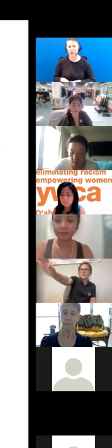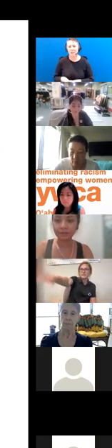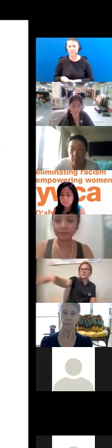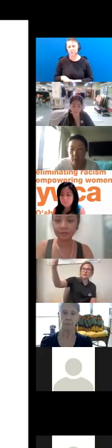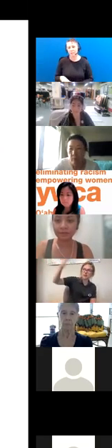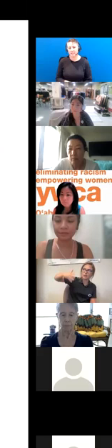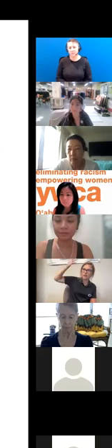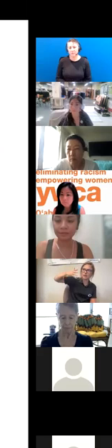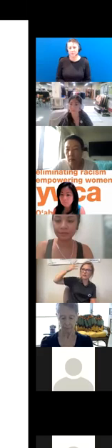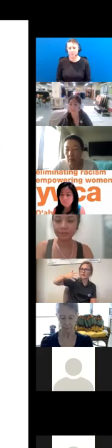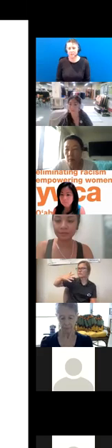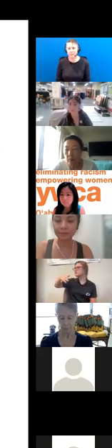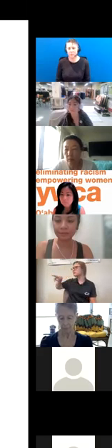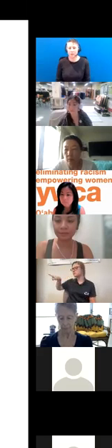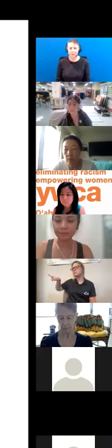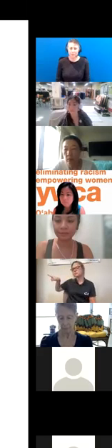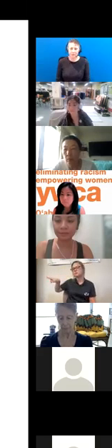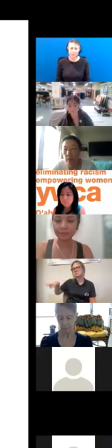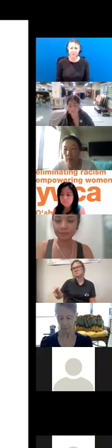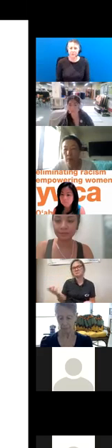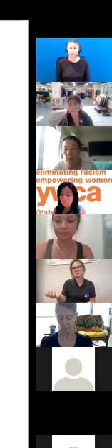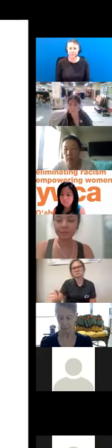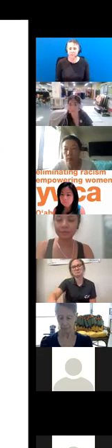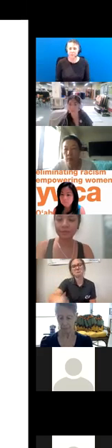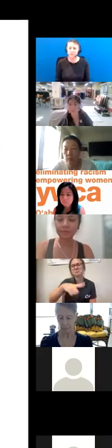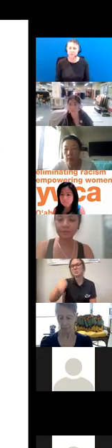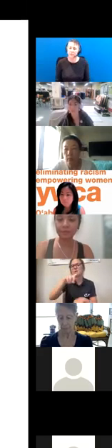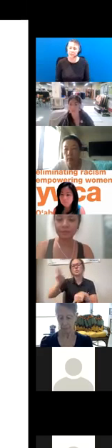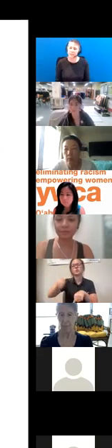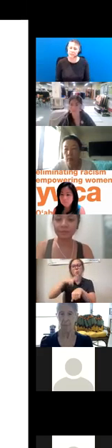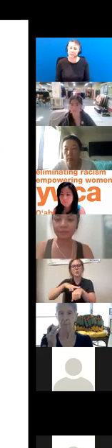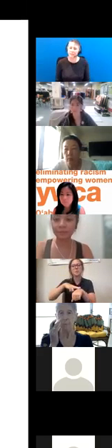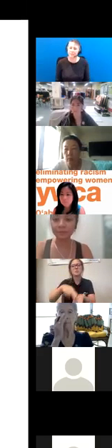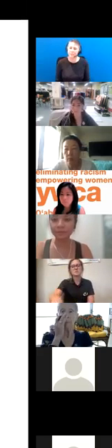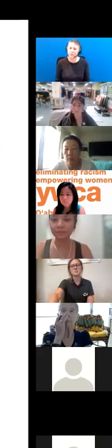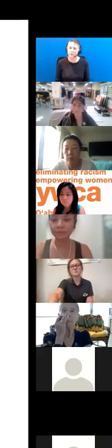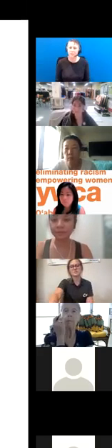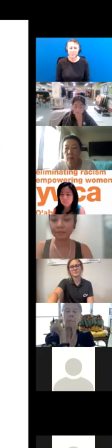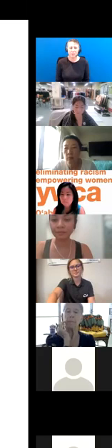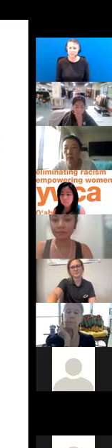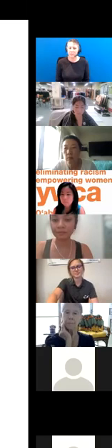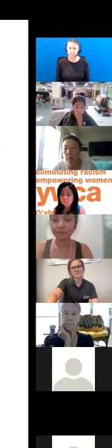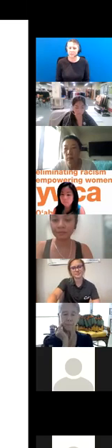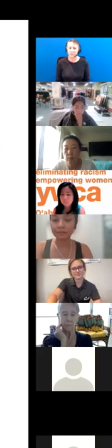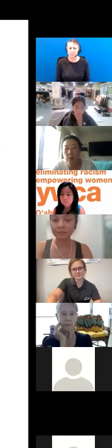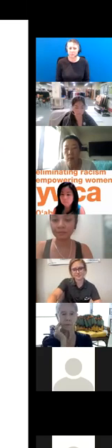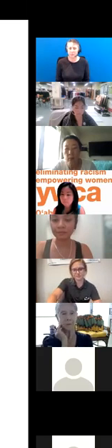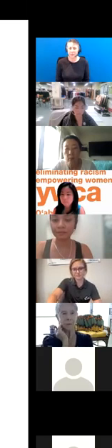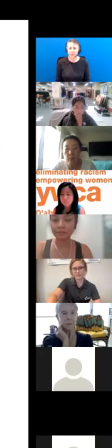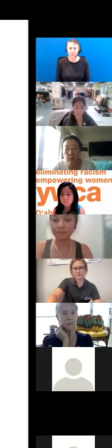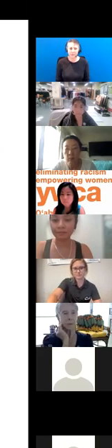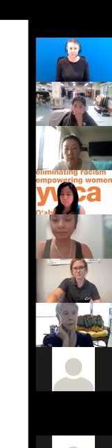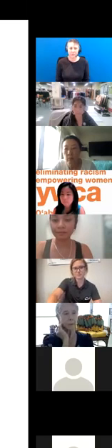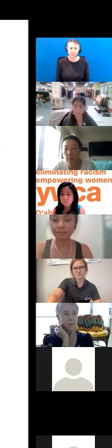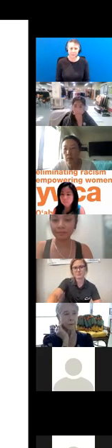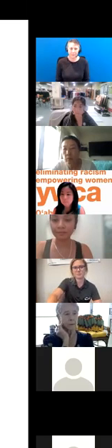could wave. You could just do a visual thing like you wave in front of their field of vision so they can see. But these are all considered a normal